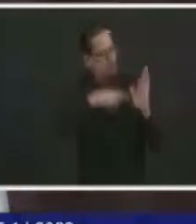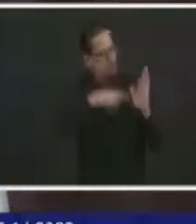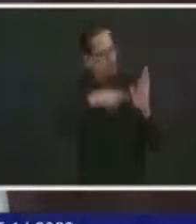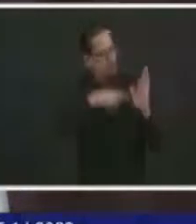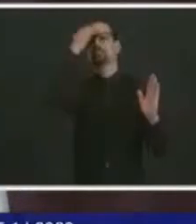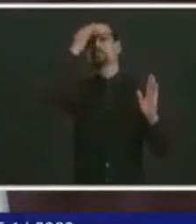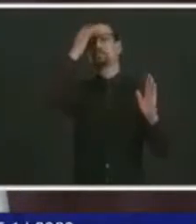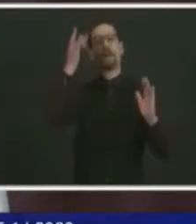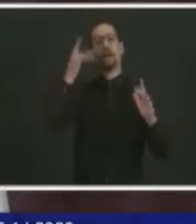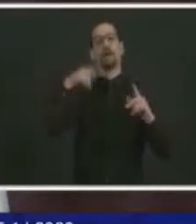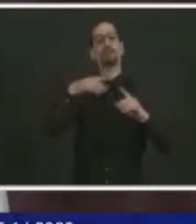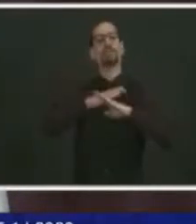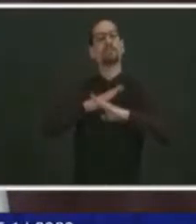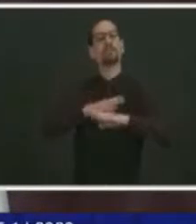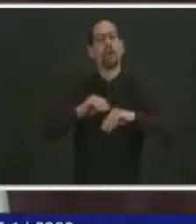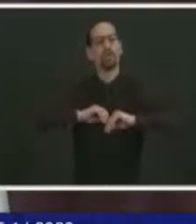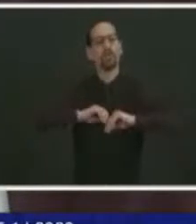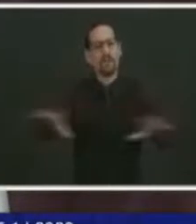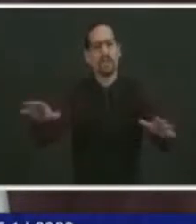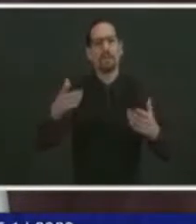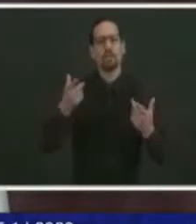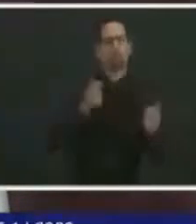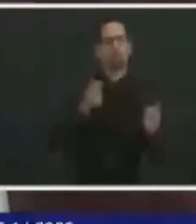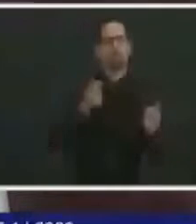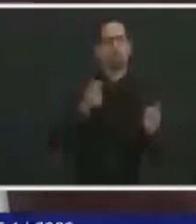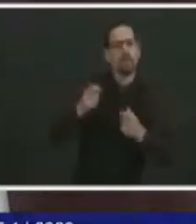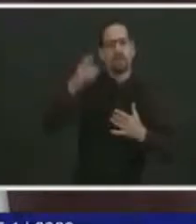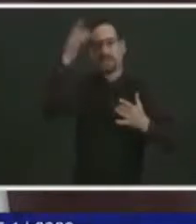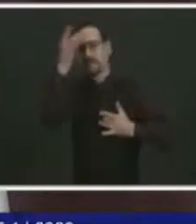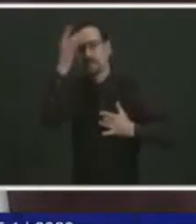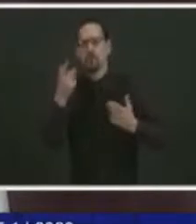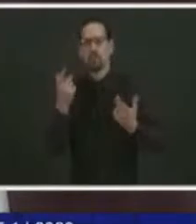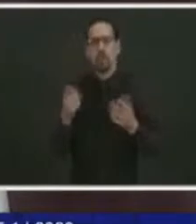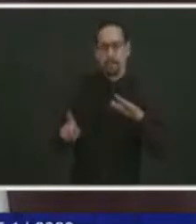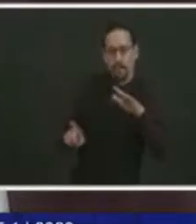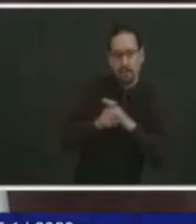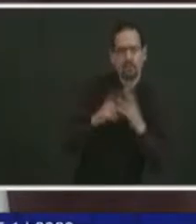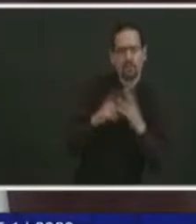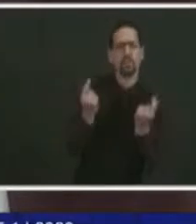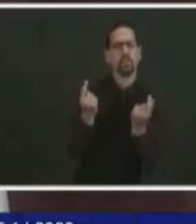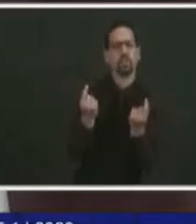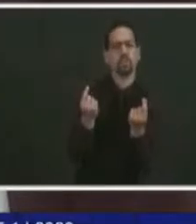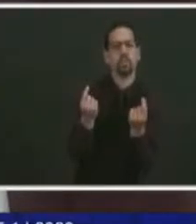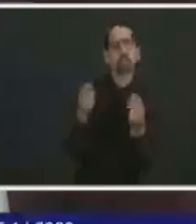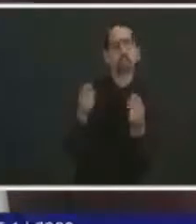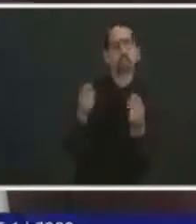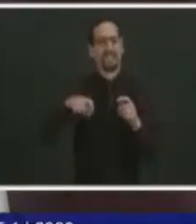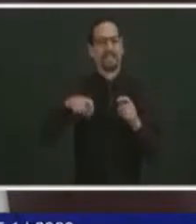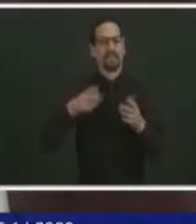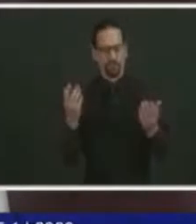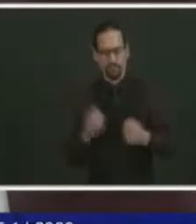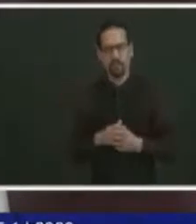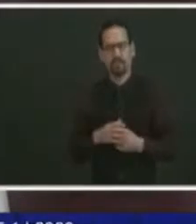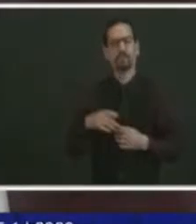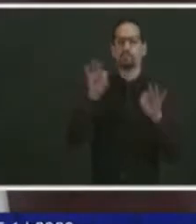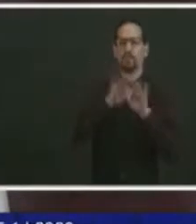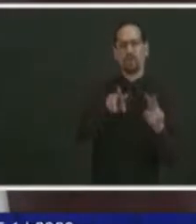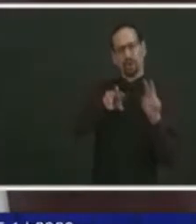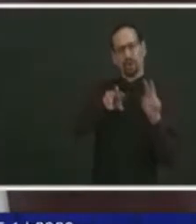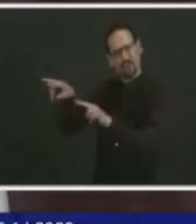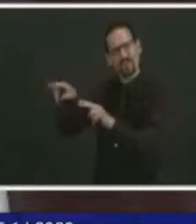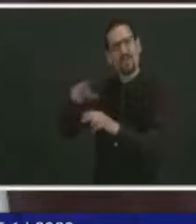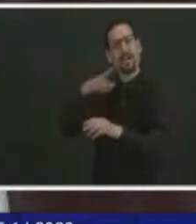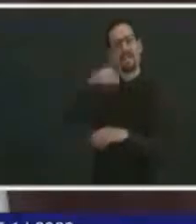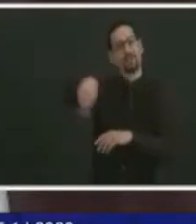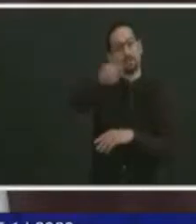if it happens. So please try a little harder. If you're a business, do your COVID control plan before you're,